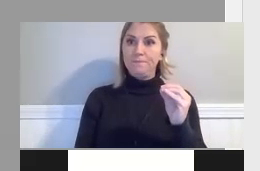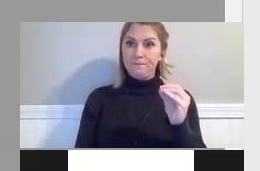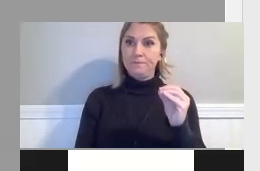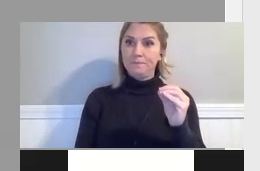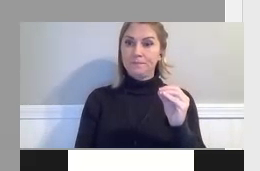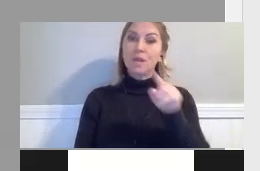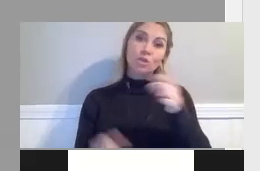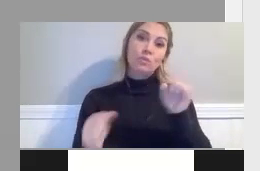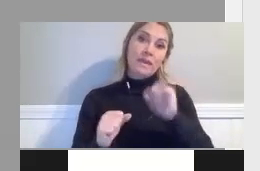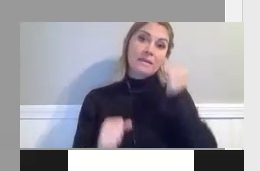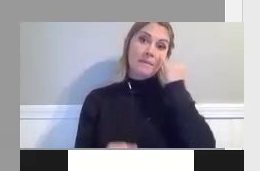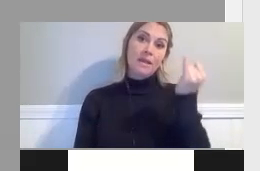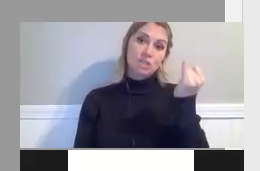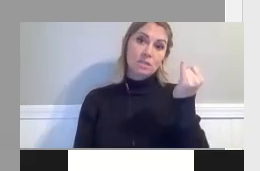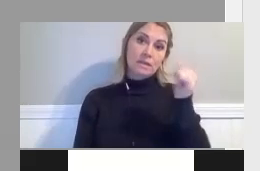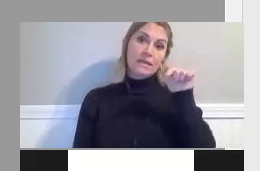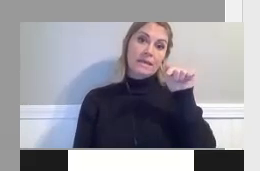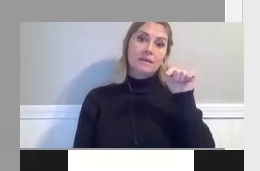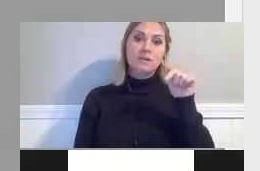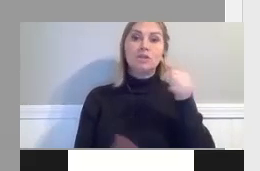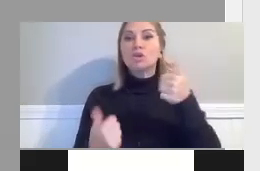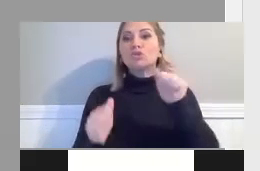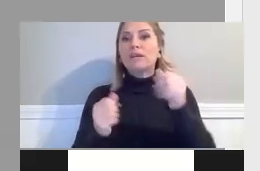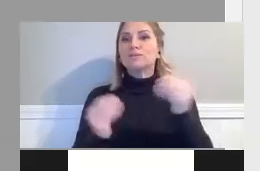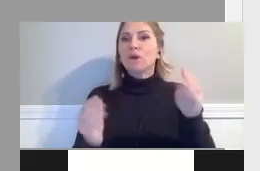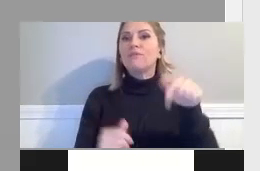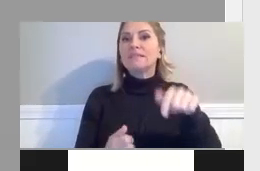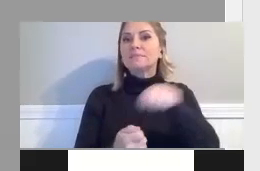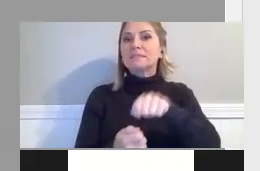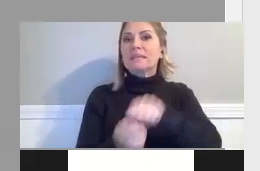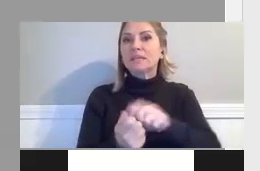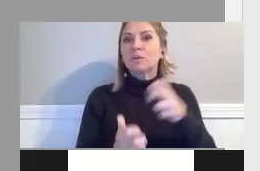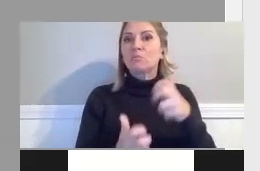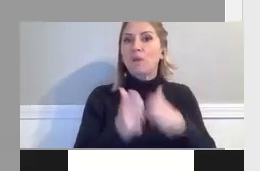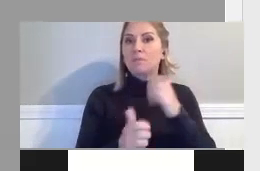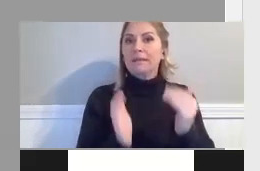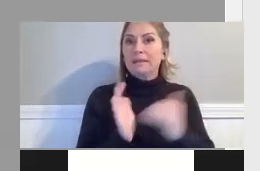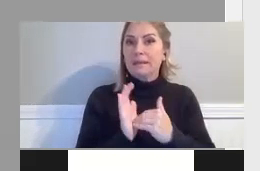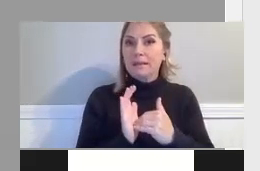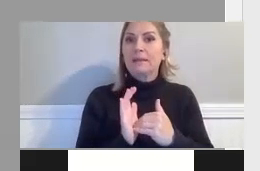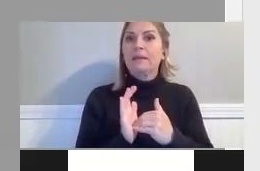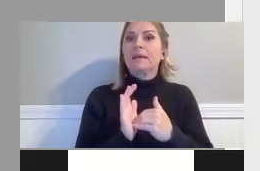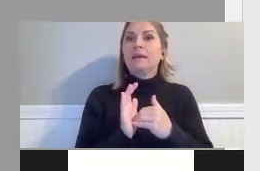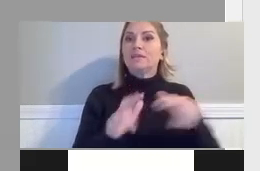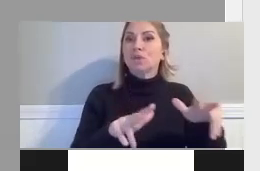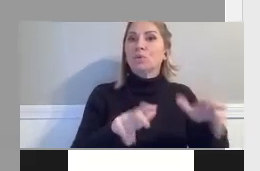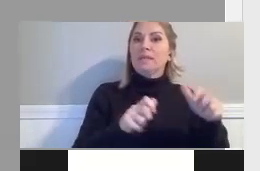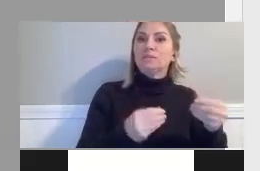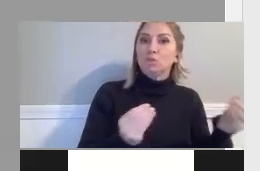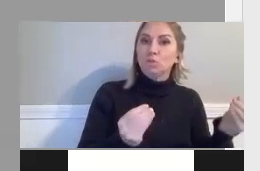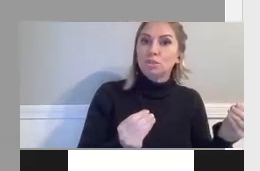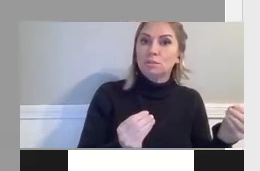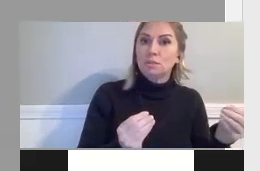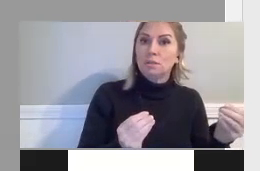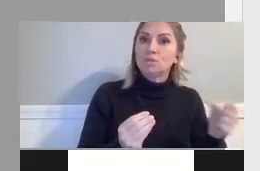you can imagine this, but you can try to solve this particular problem again as a greedy solution. So what